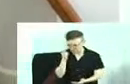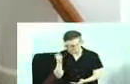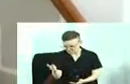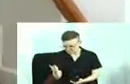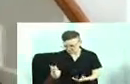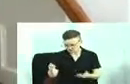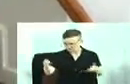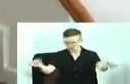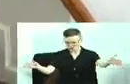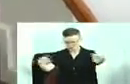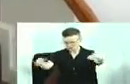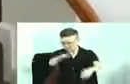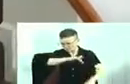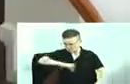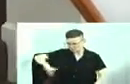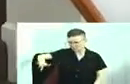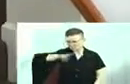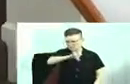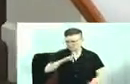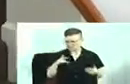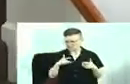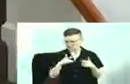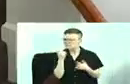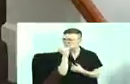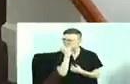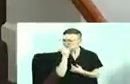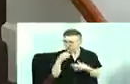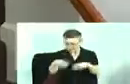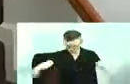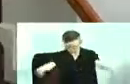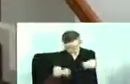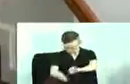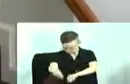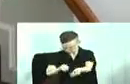nice folded up and set aside there in a couple of spots.